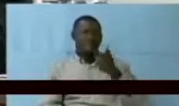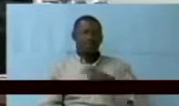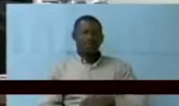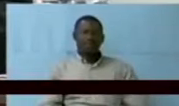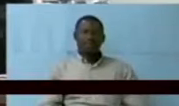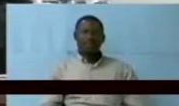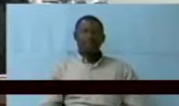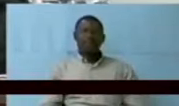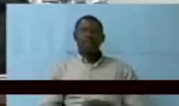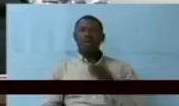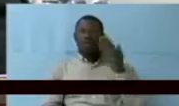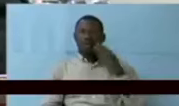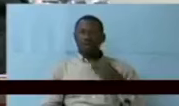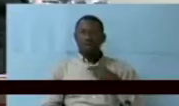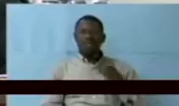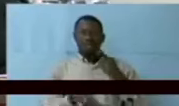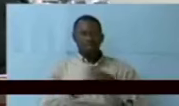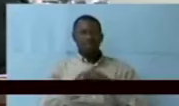when it is dark.